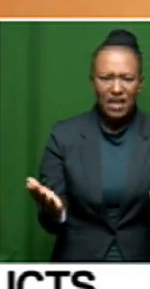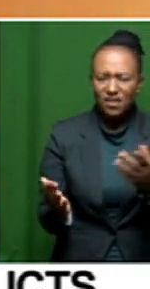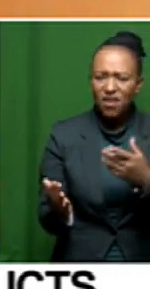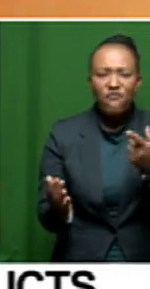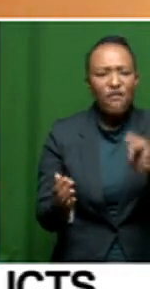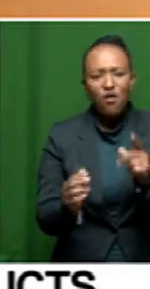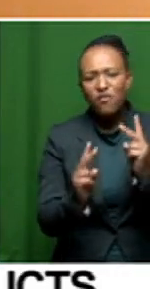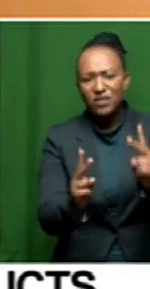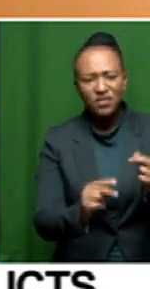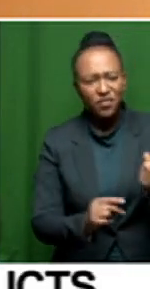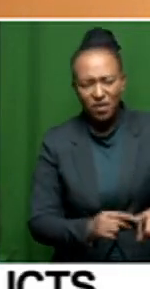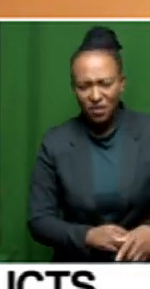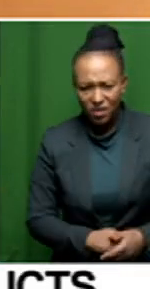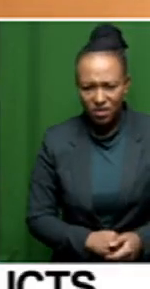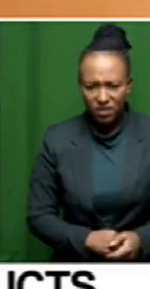point?